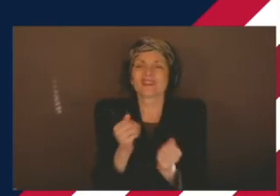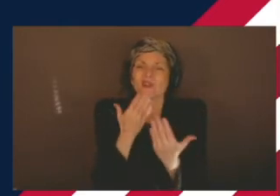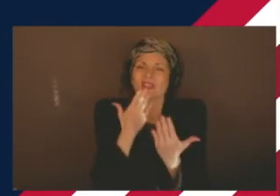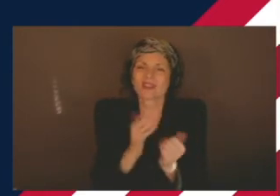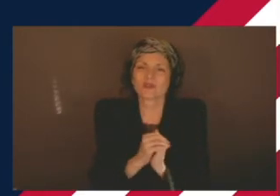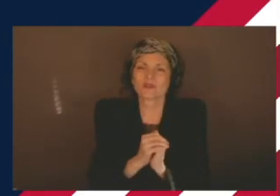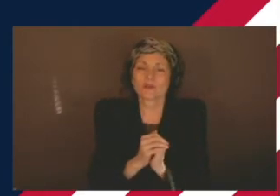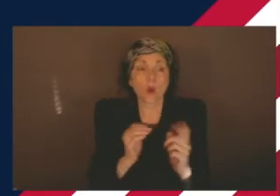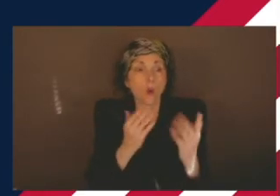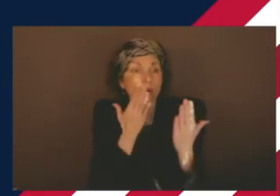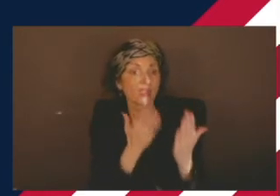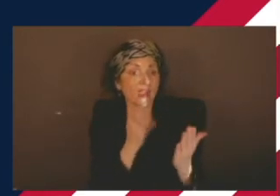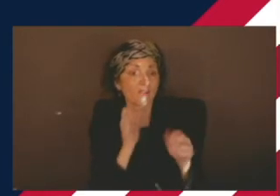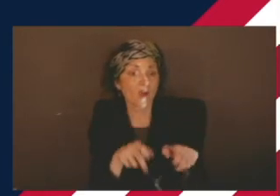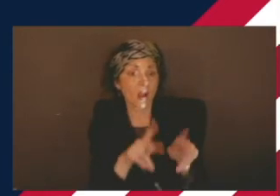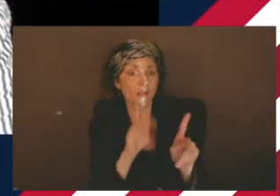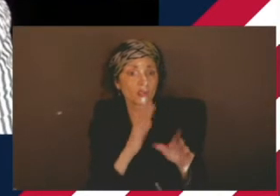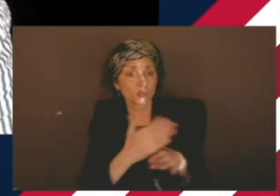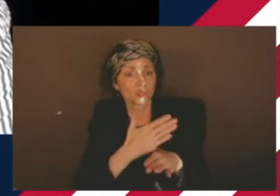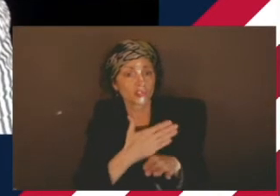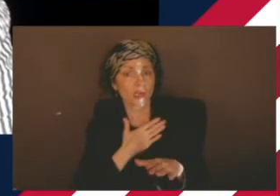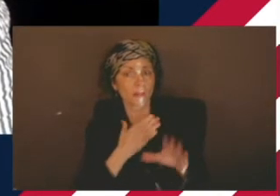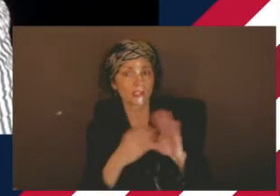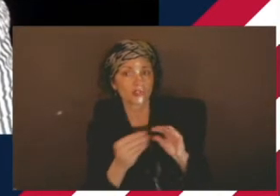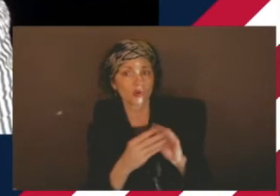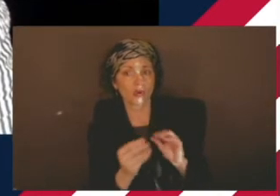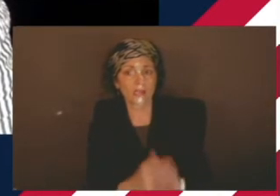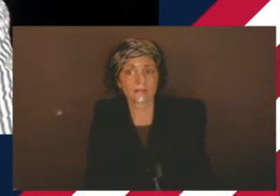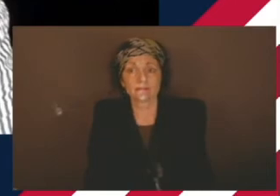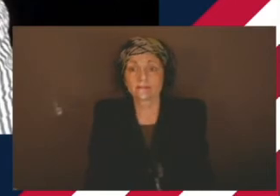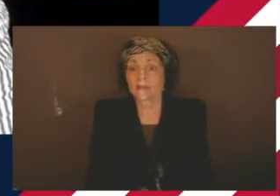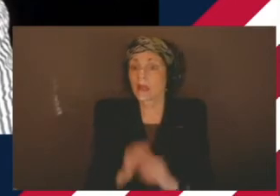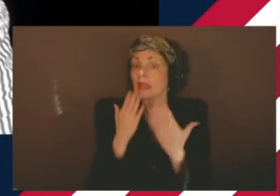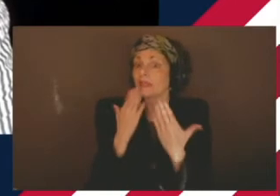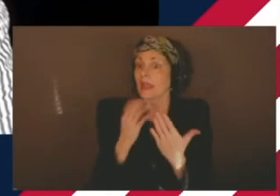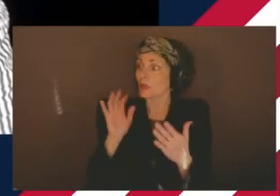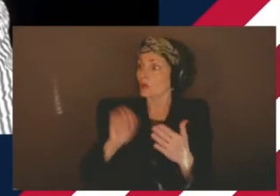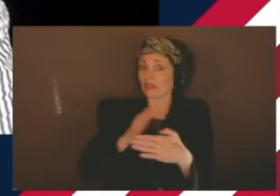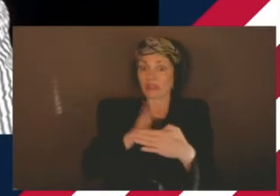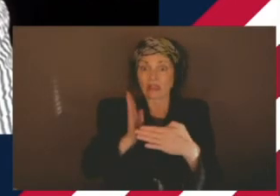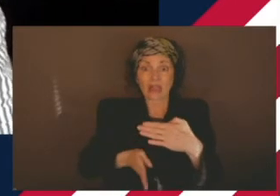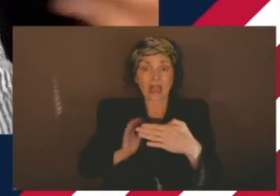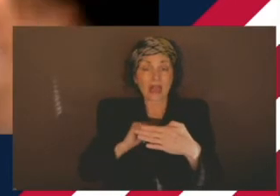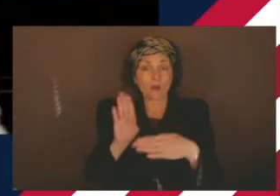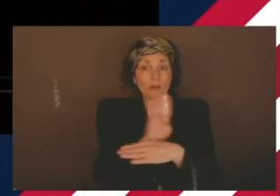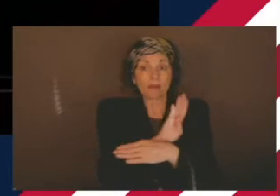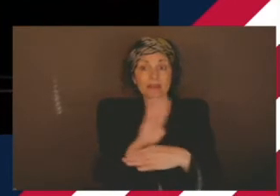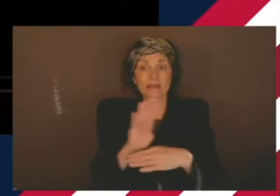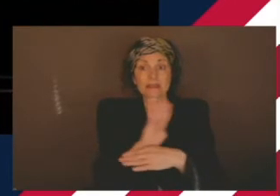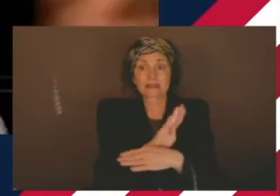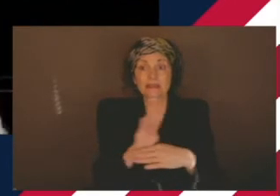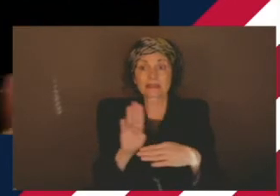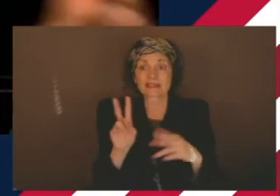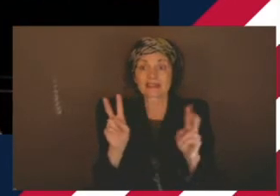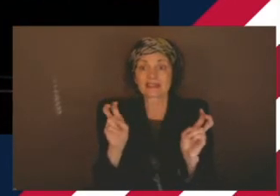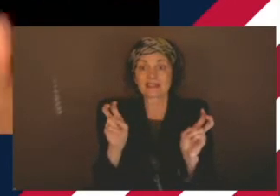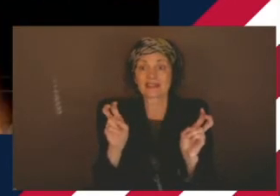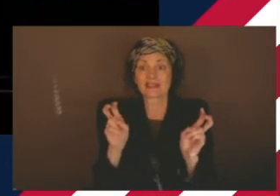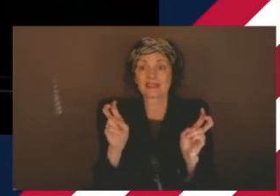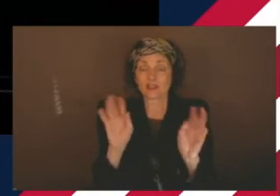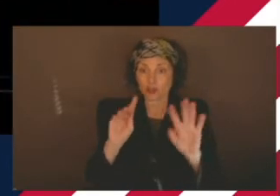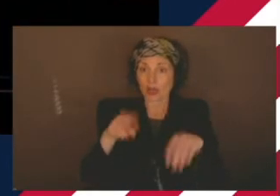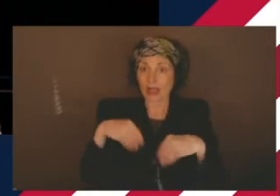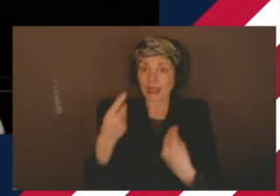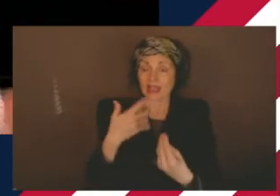share. Thank you. Does that conclude our business for this evening? Should I give my speech